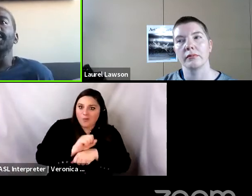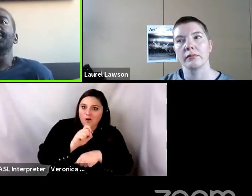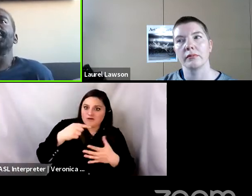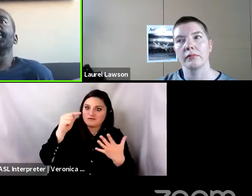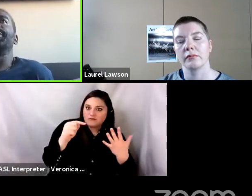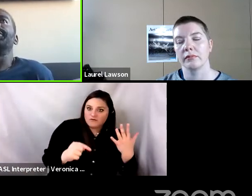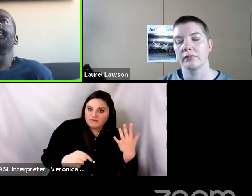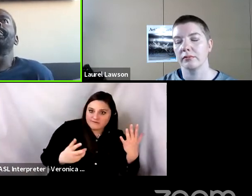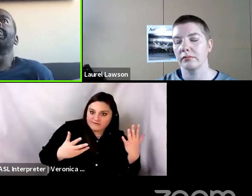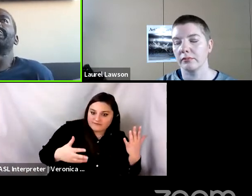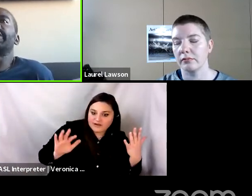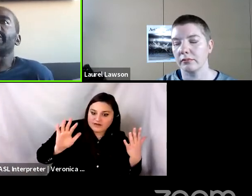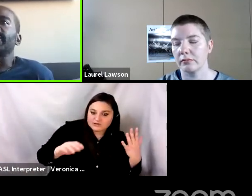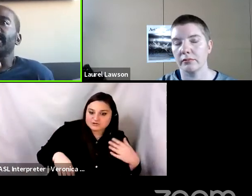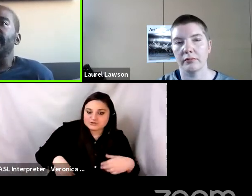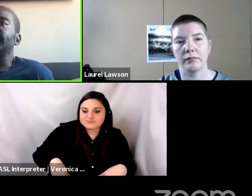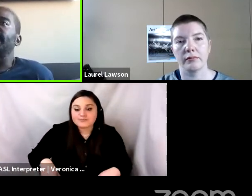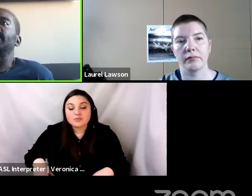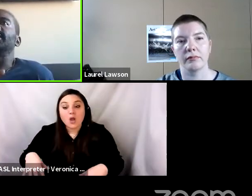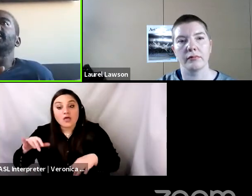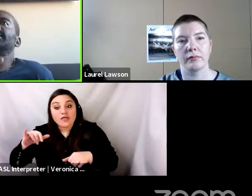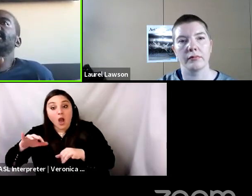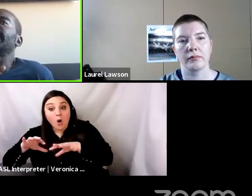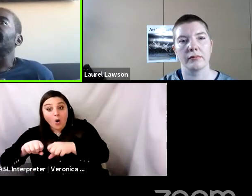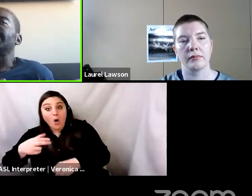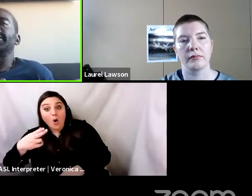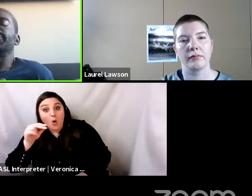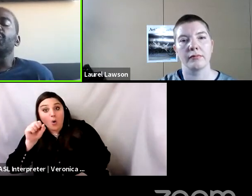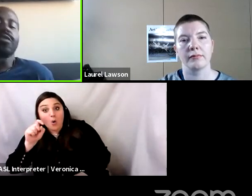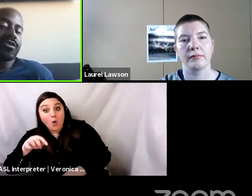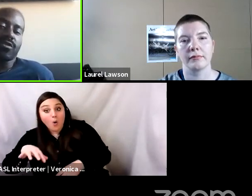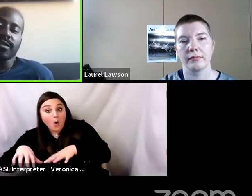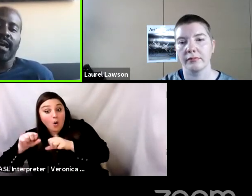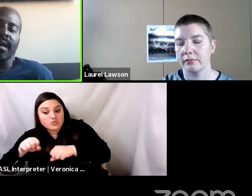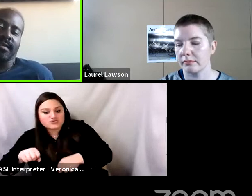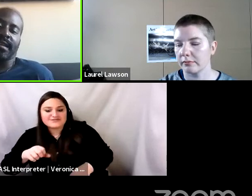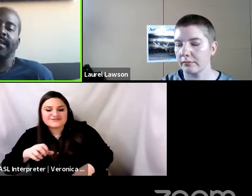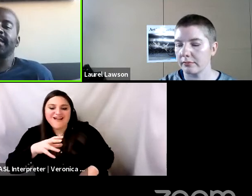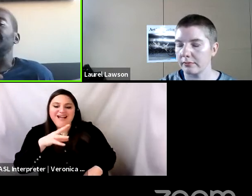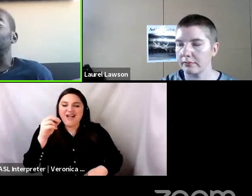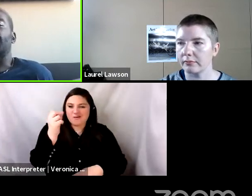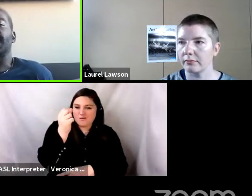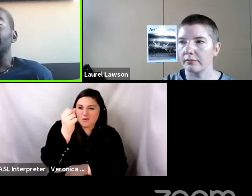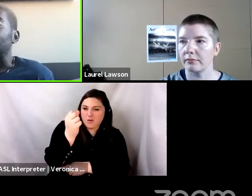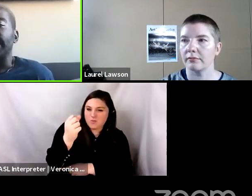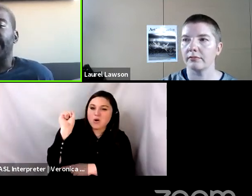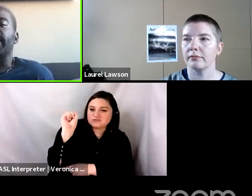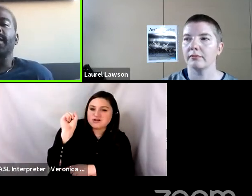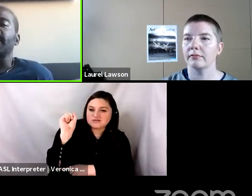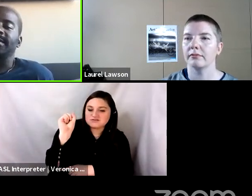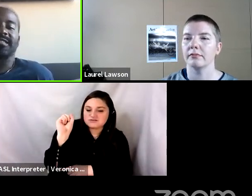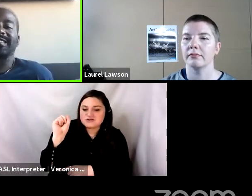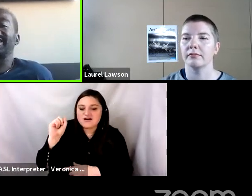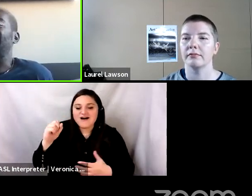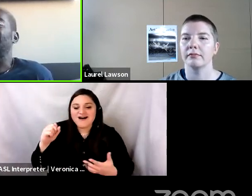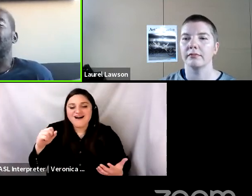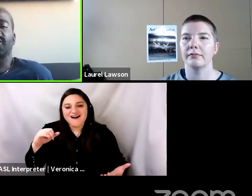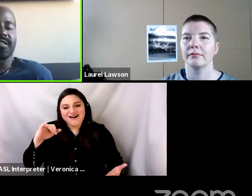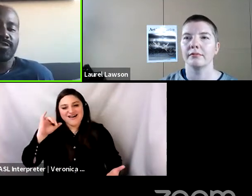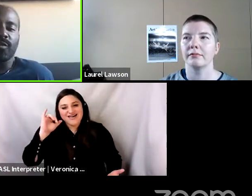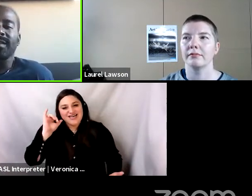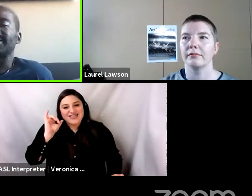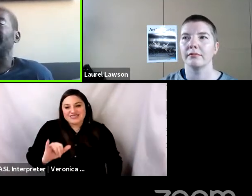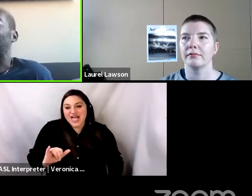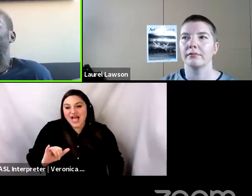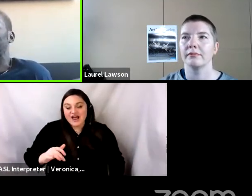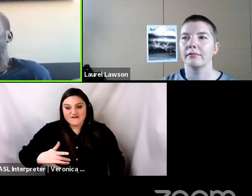imbue some varied layered emotions toward that it isn't just anger, it isn't